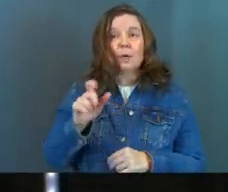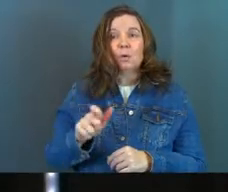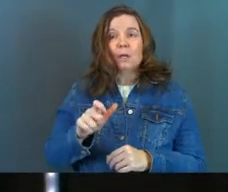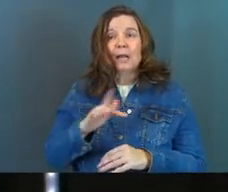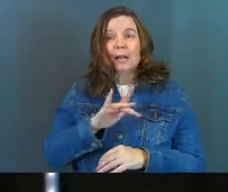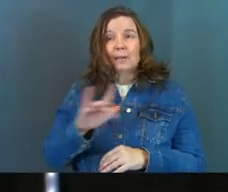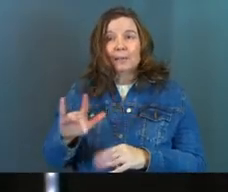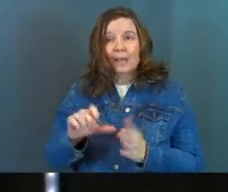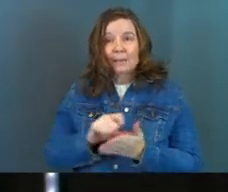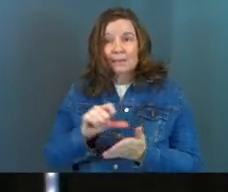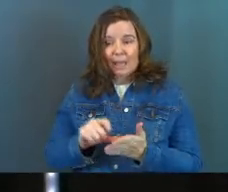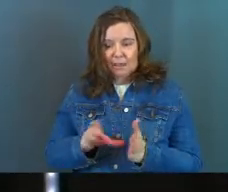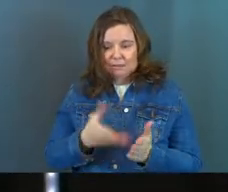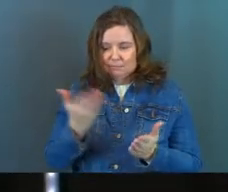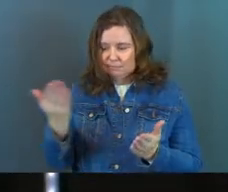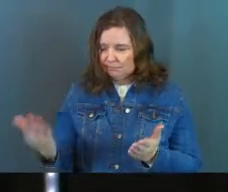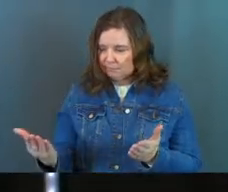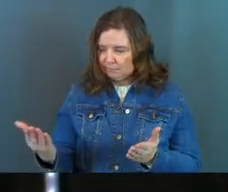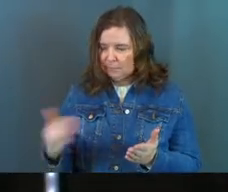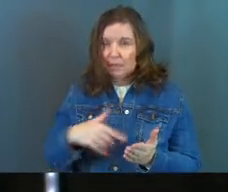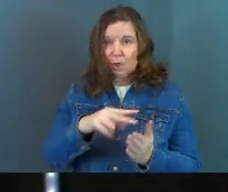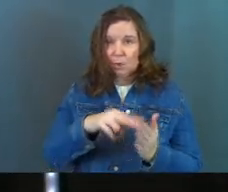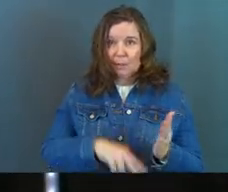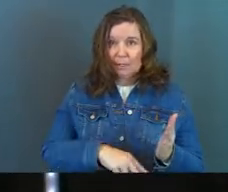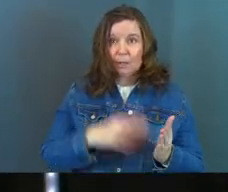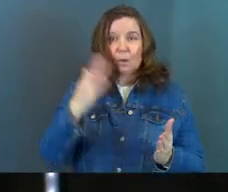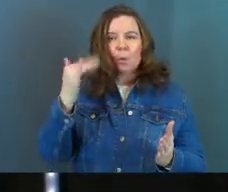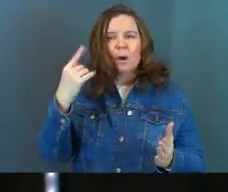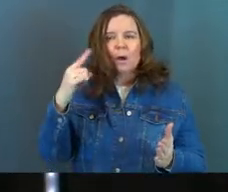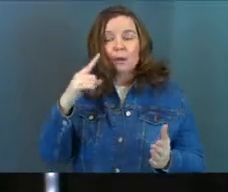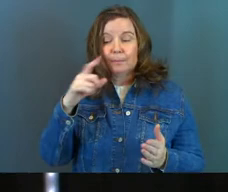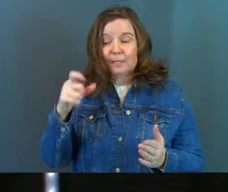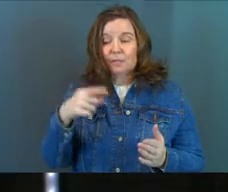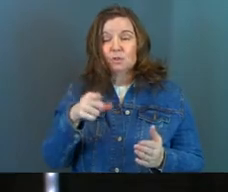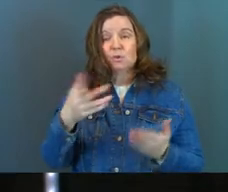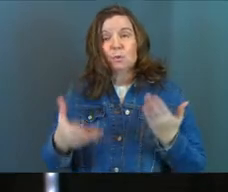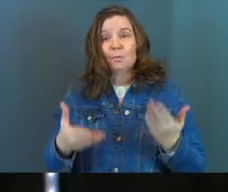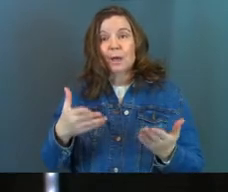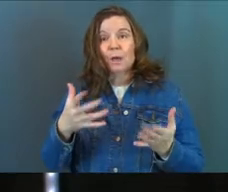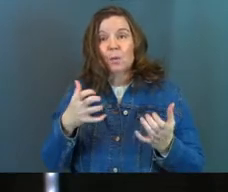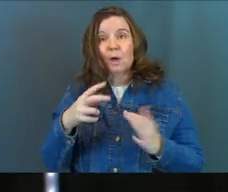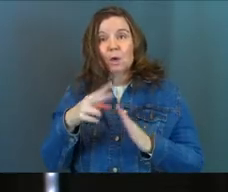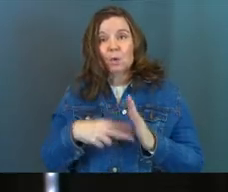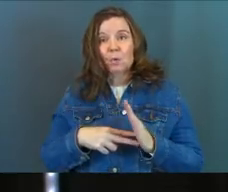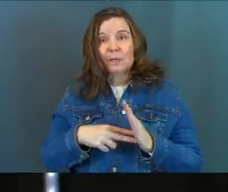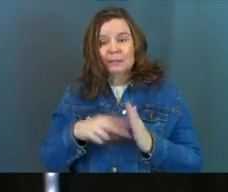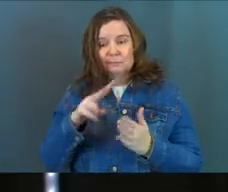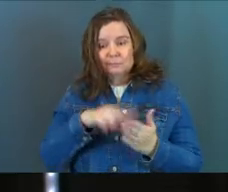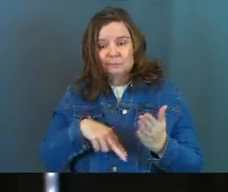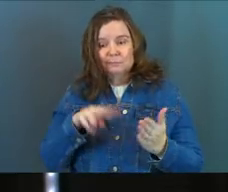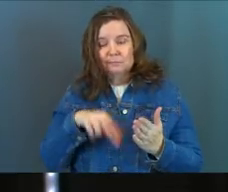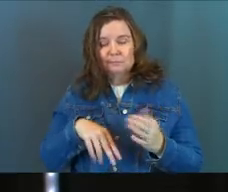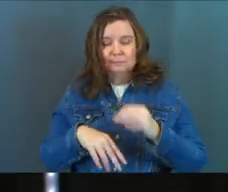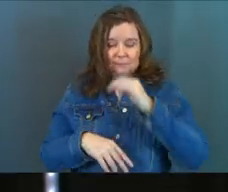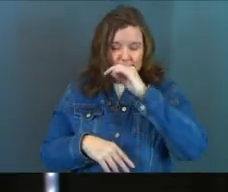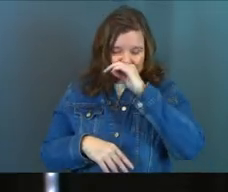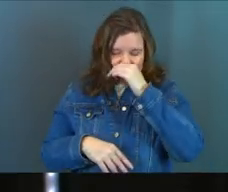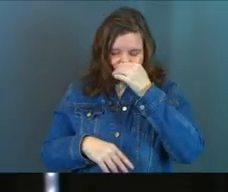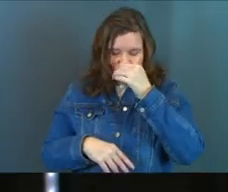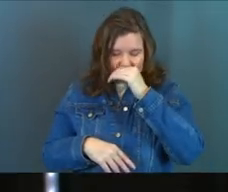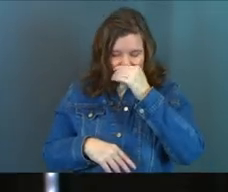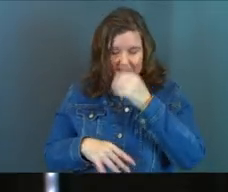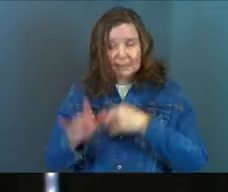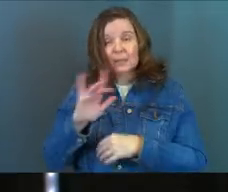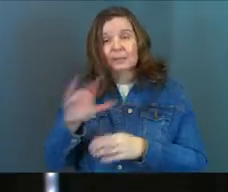need a blank page next to the Bible that you're reading. Why? Because you might just want to read over it. The